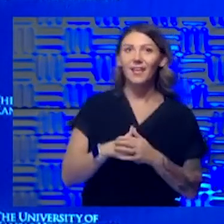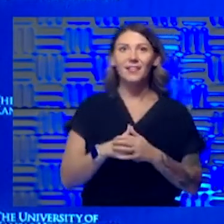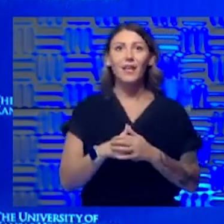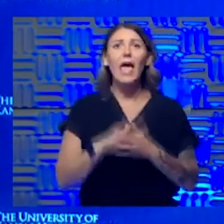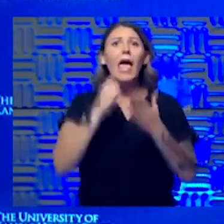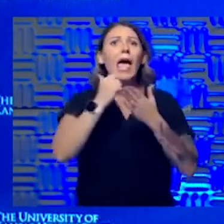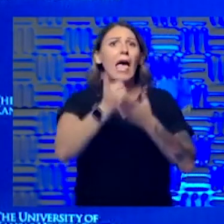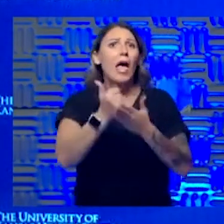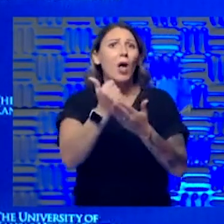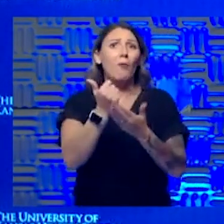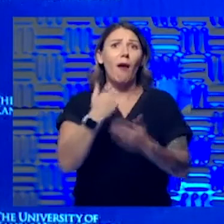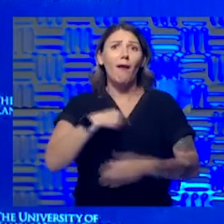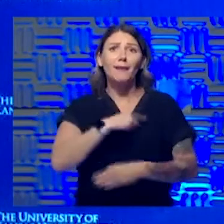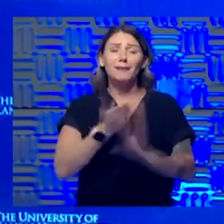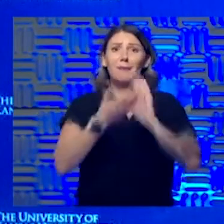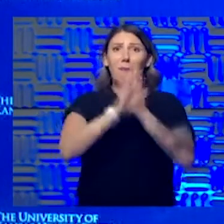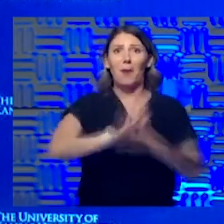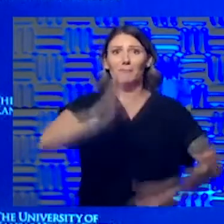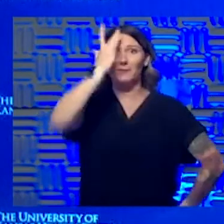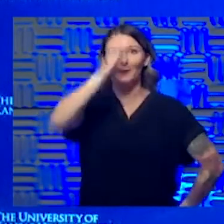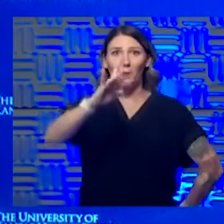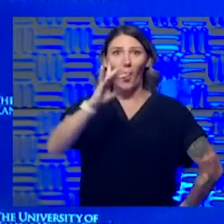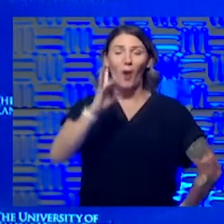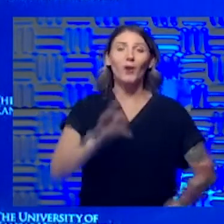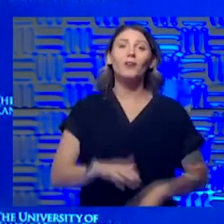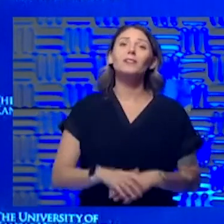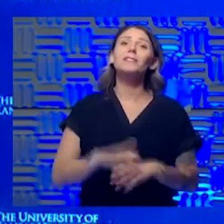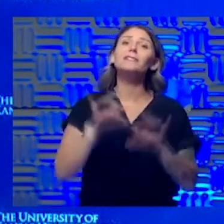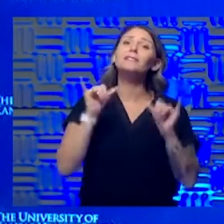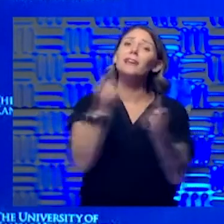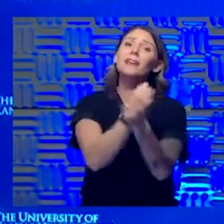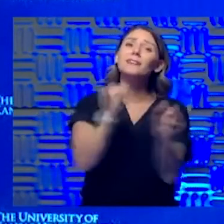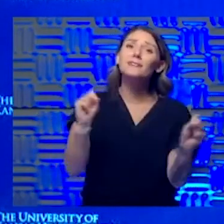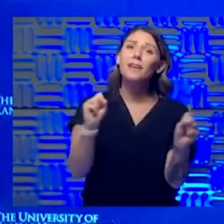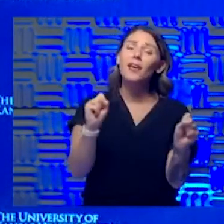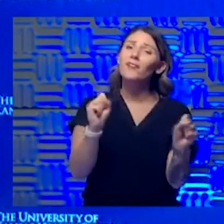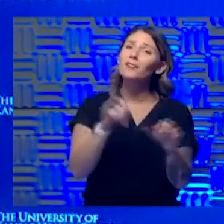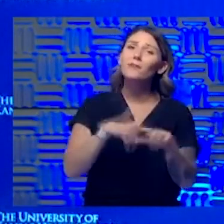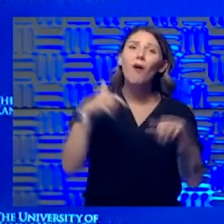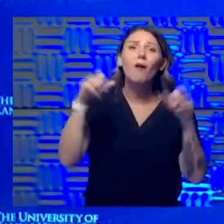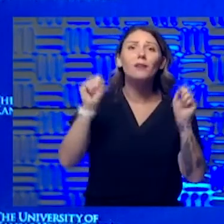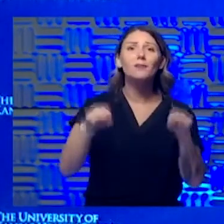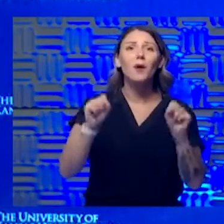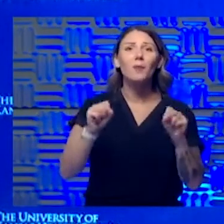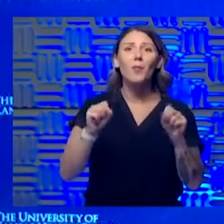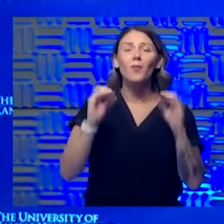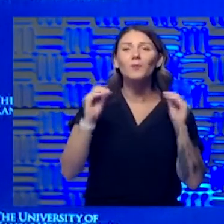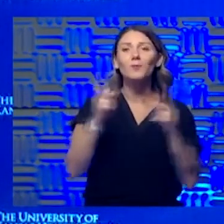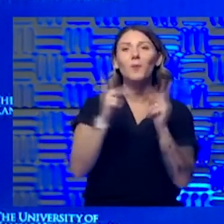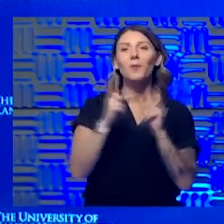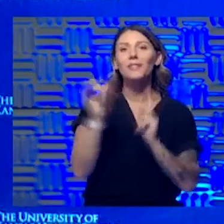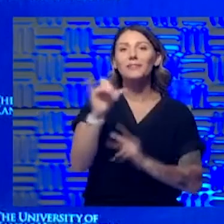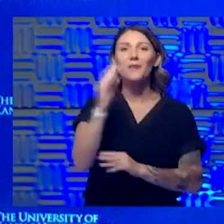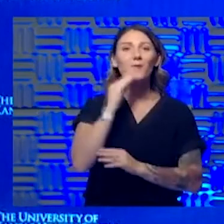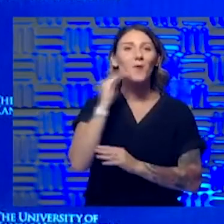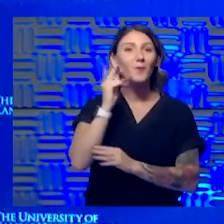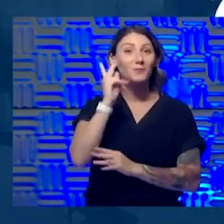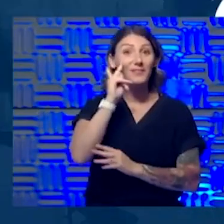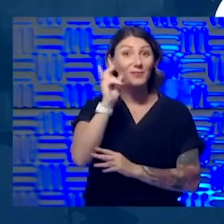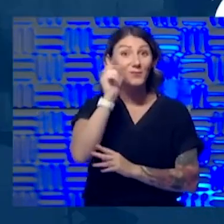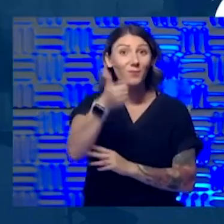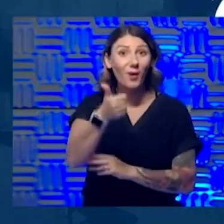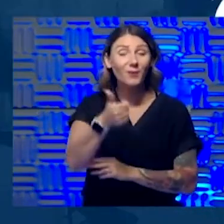smart. Stay safe. And as long as you can, remember, there's still no place like home. We'll see you tomorrow.